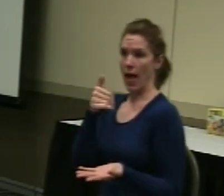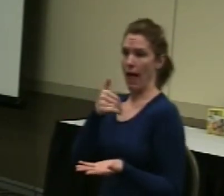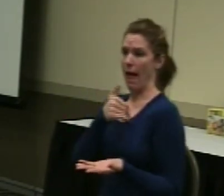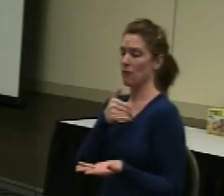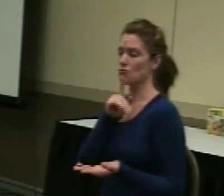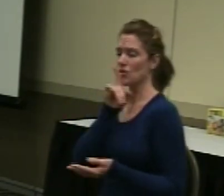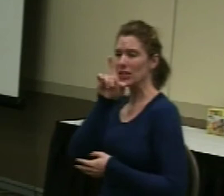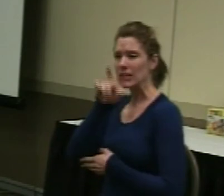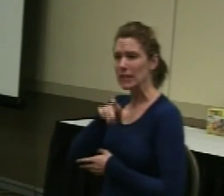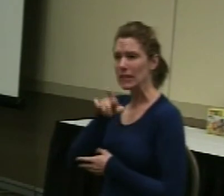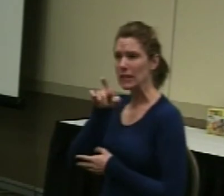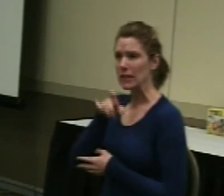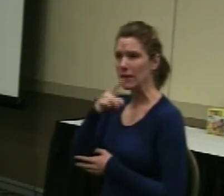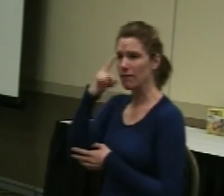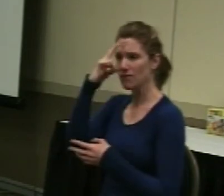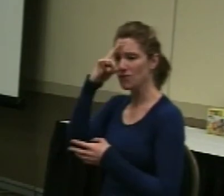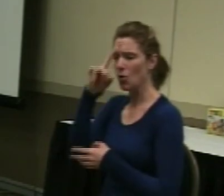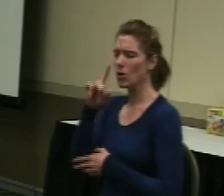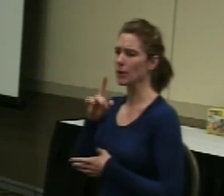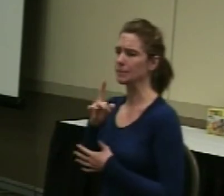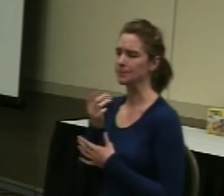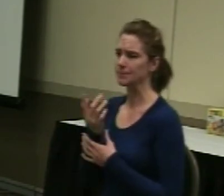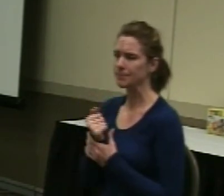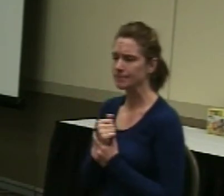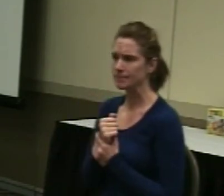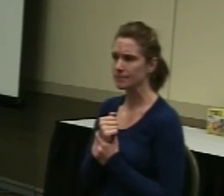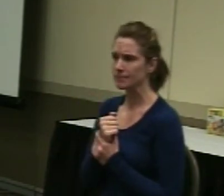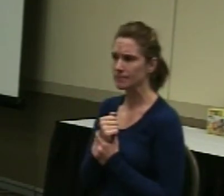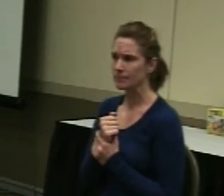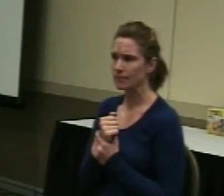great need for concrete